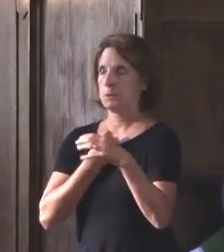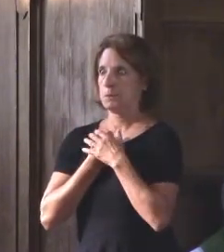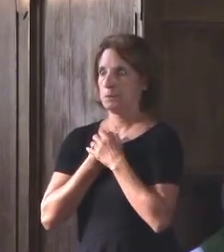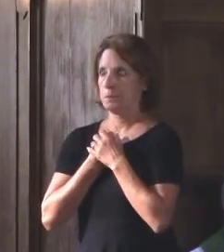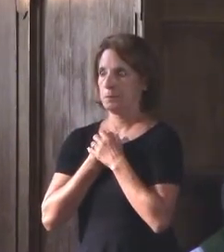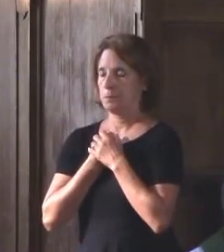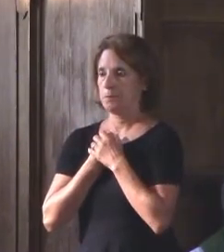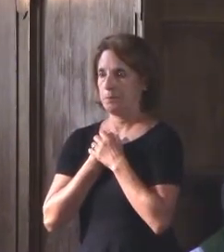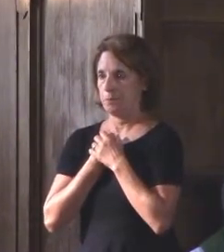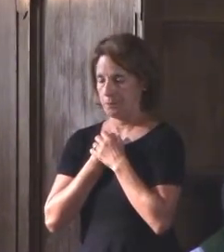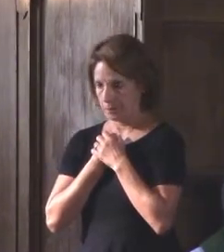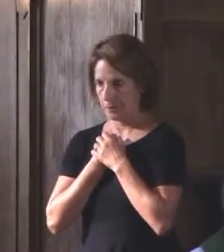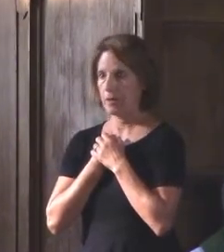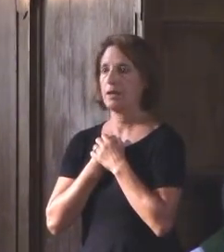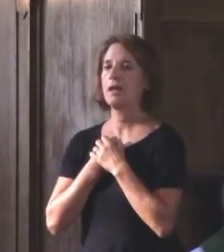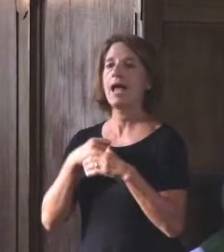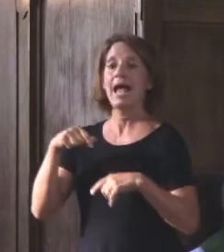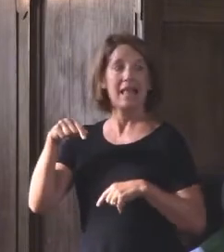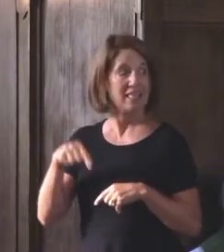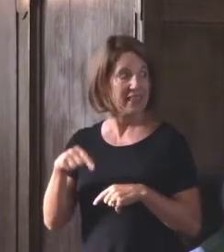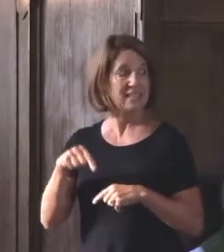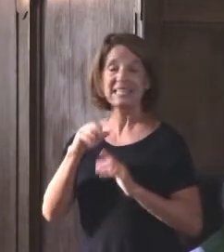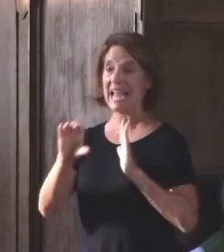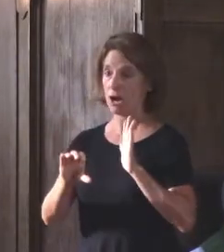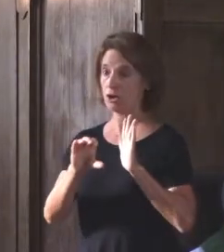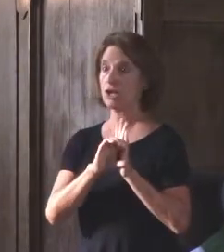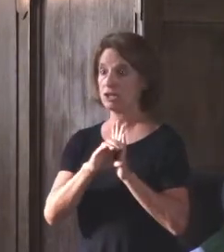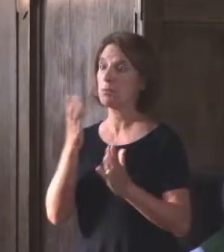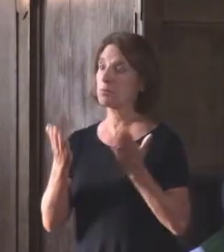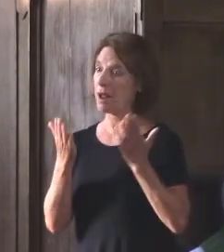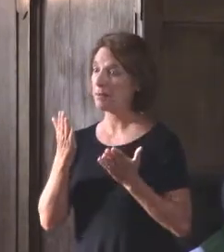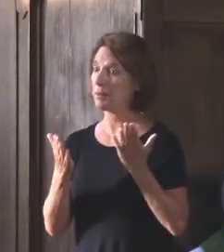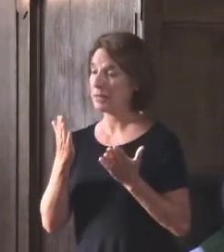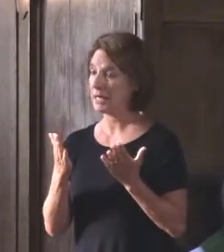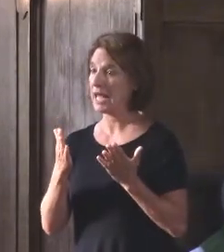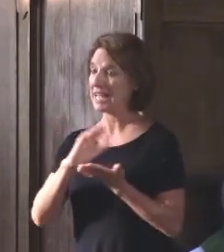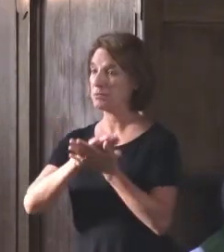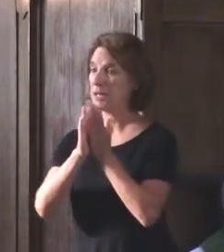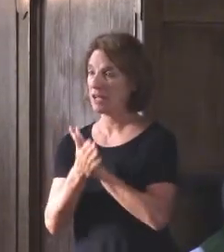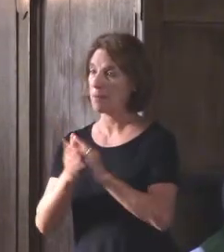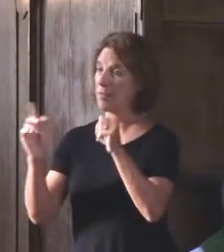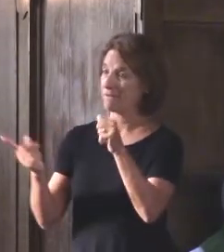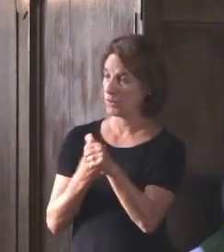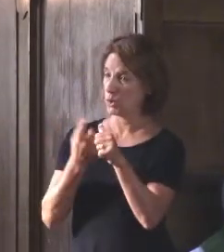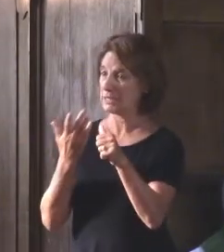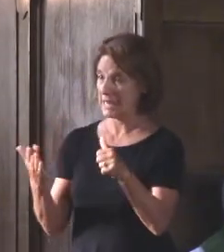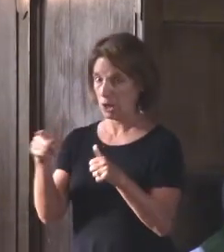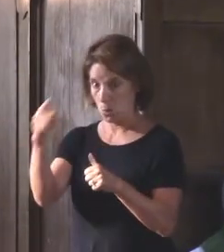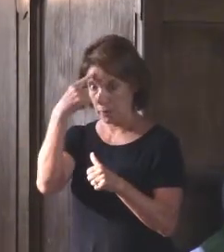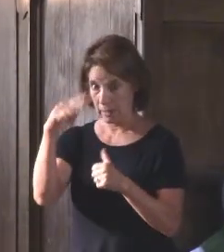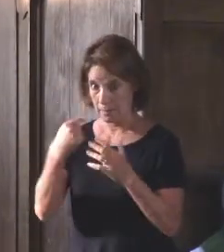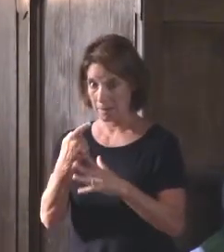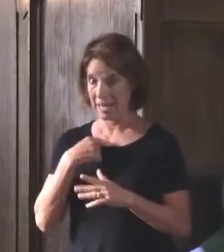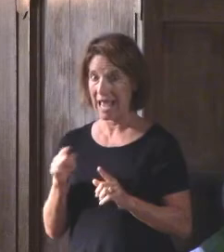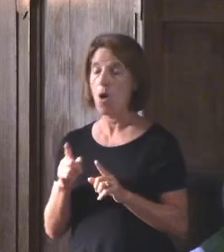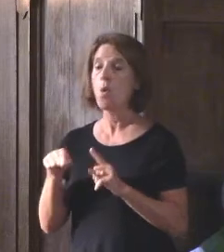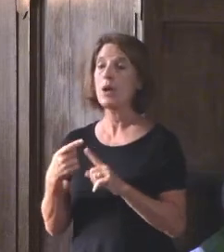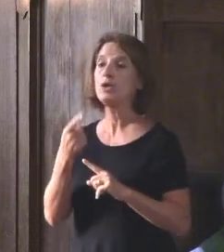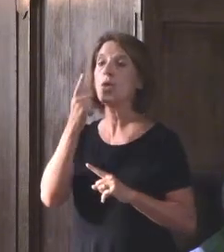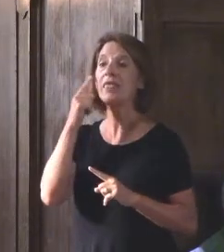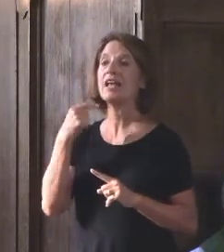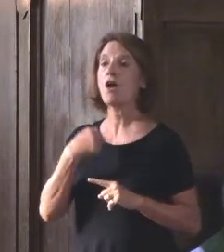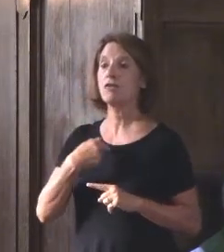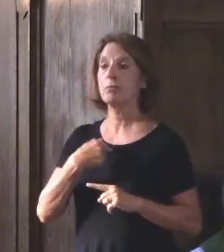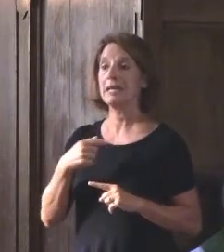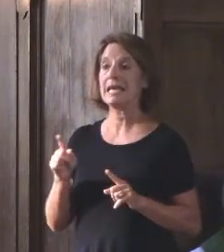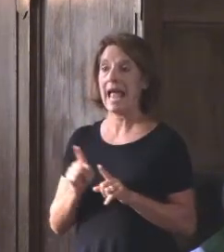He went on, "This characteristic has probably become the first thing you think of when you think of me as a human being." You could hear a